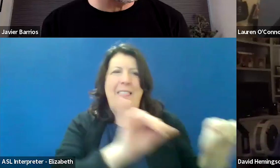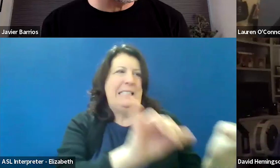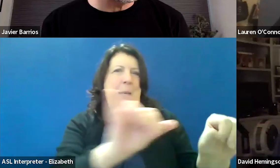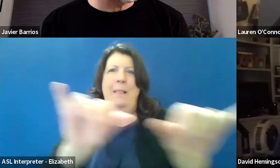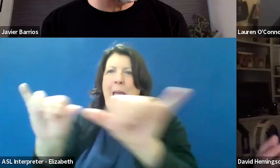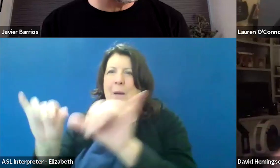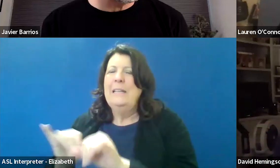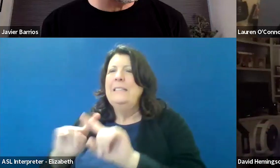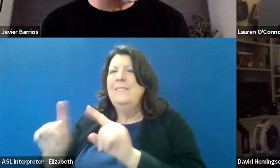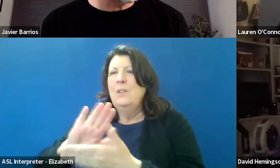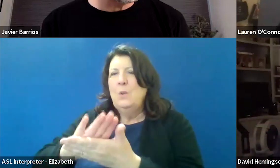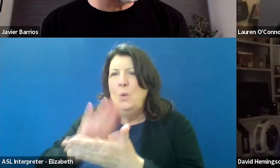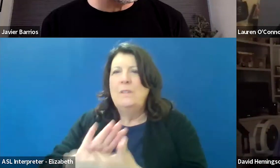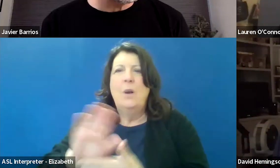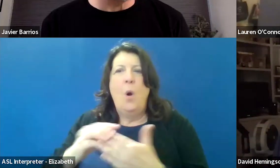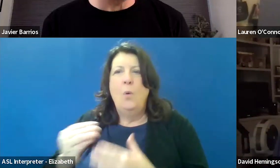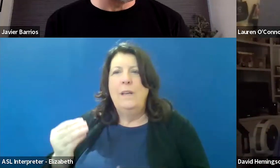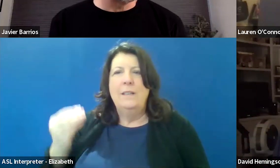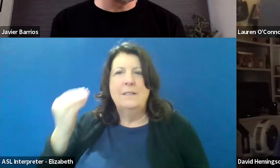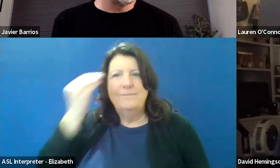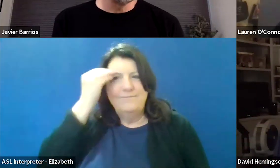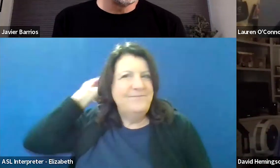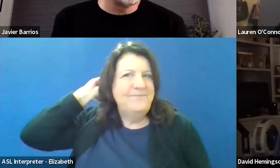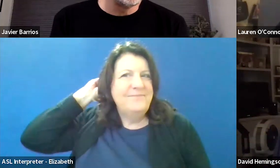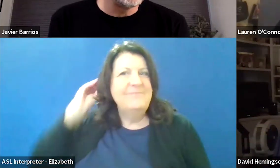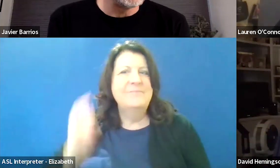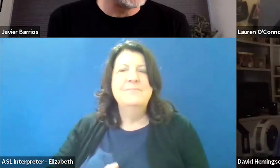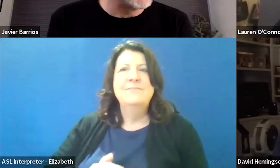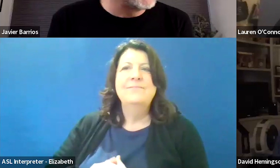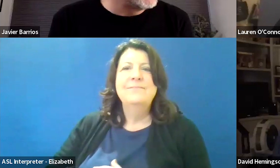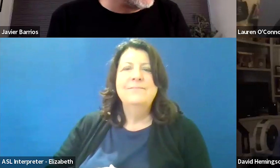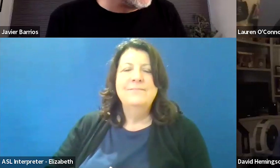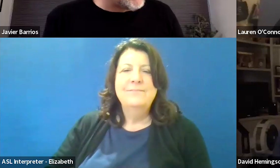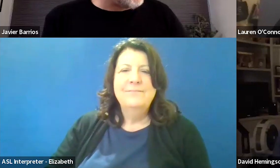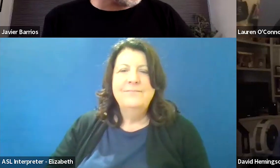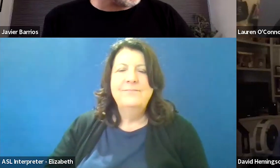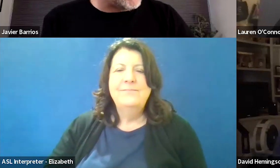differences, and that always stayed with me, you know. Yeah, That was it. Yeah. sure.